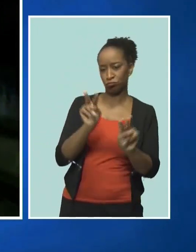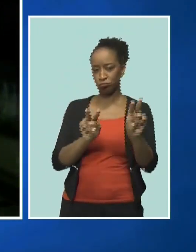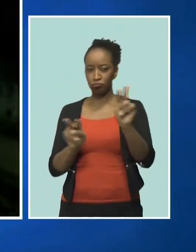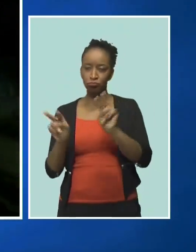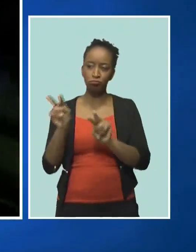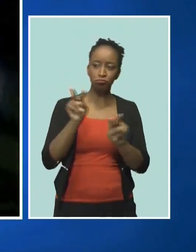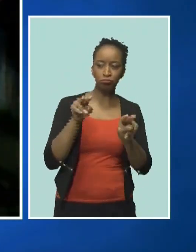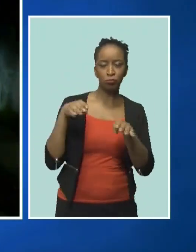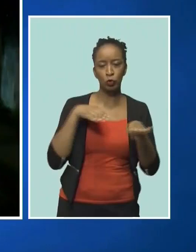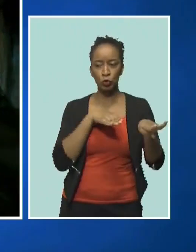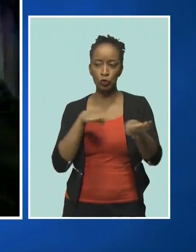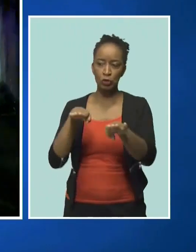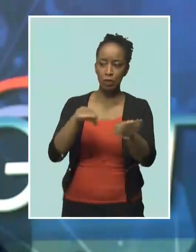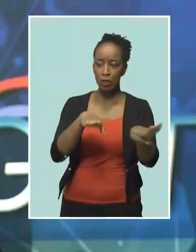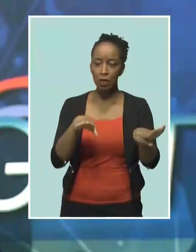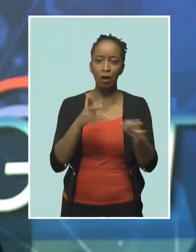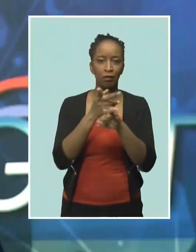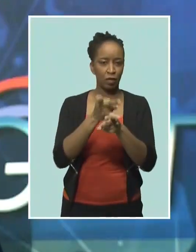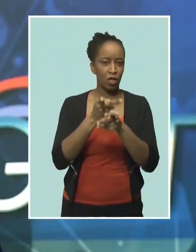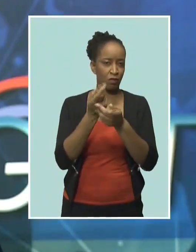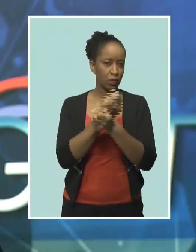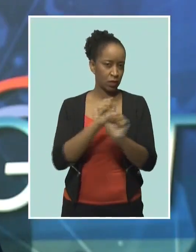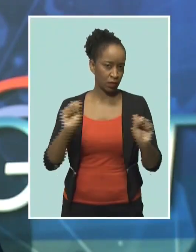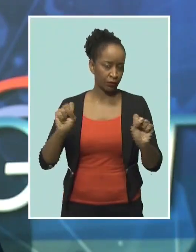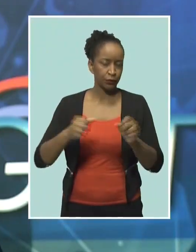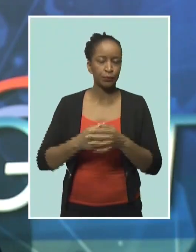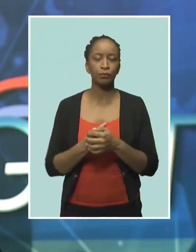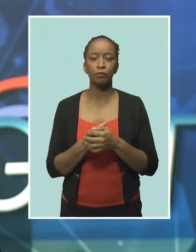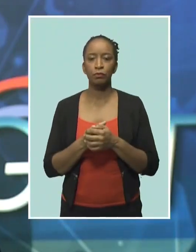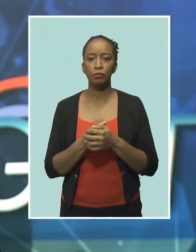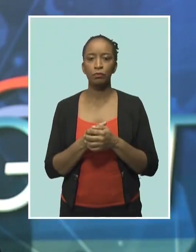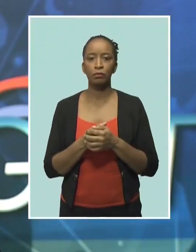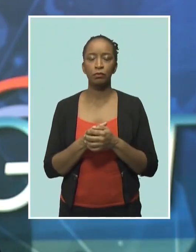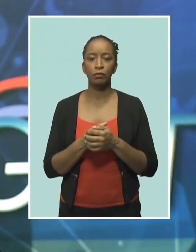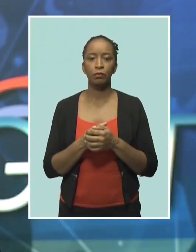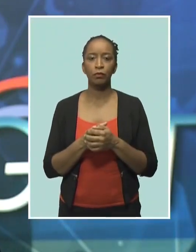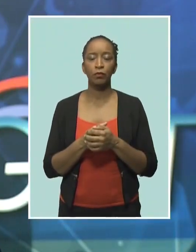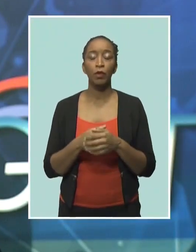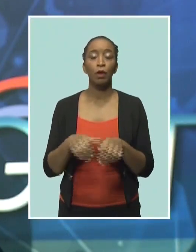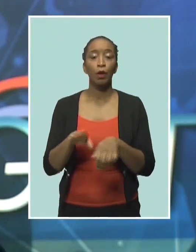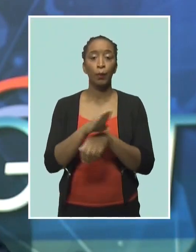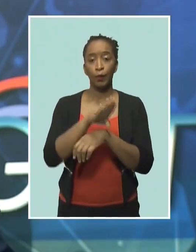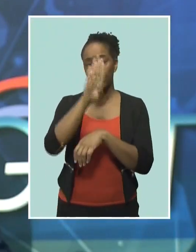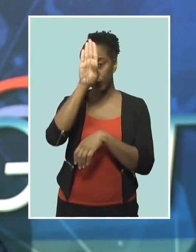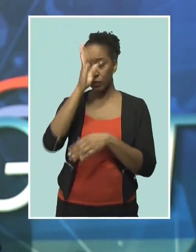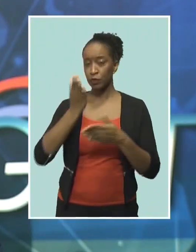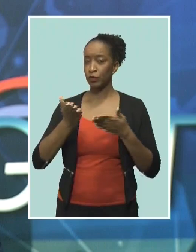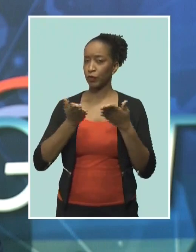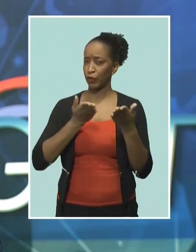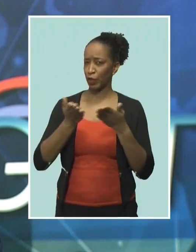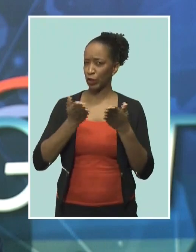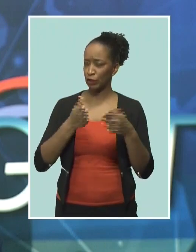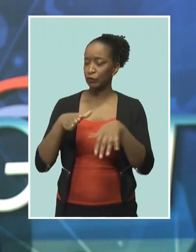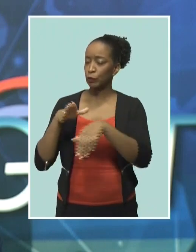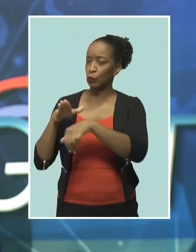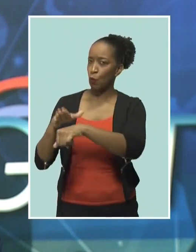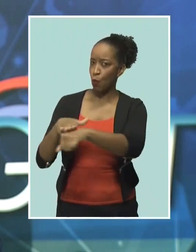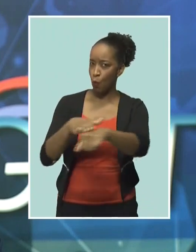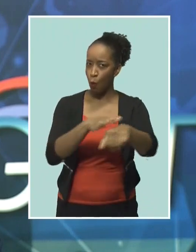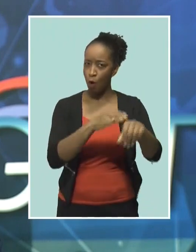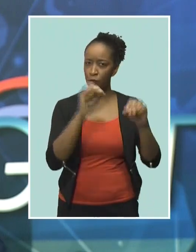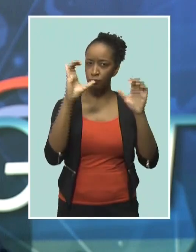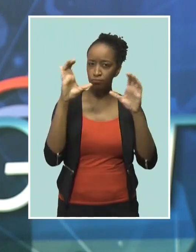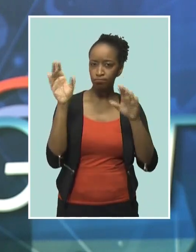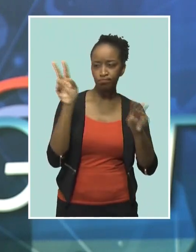Thorpe, CBC News. The Barbados Fire Service is tonight urging homeowners to be vigilant and take